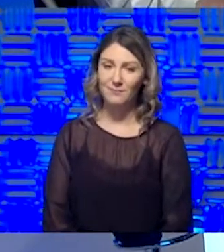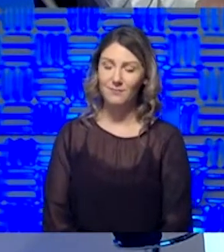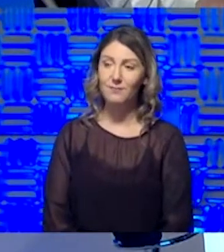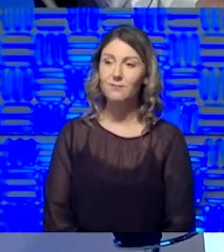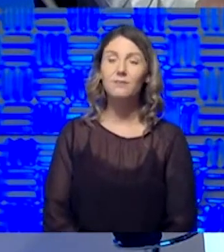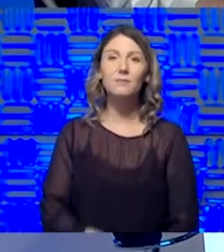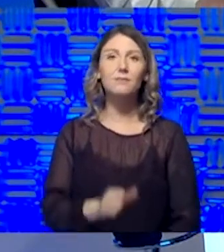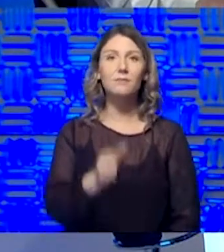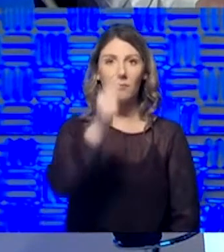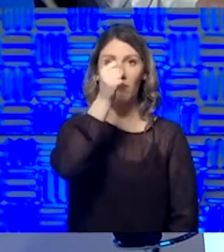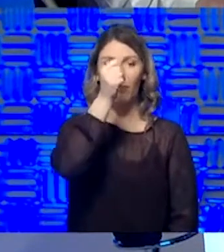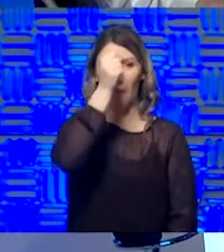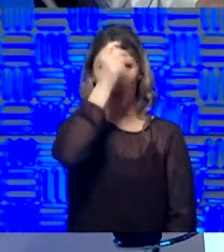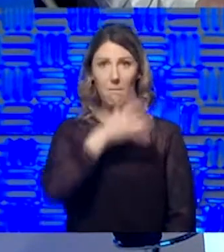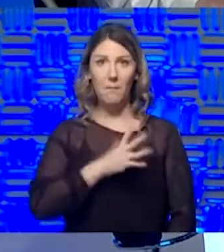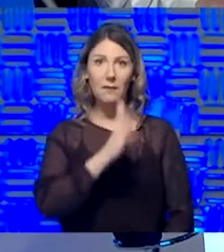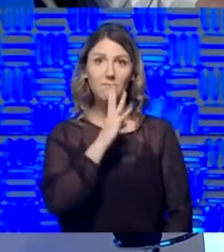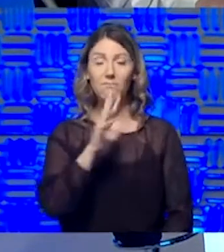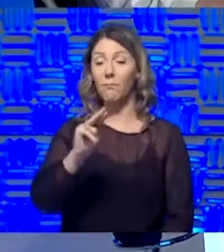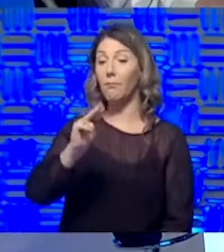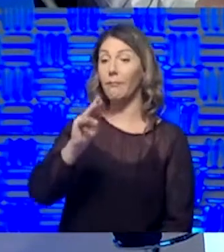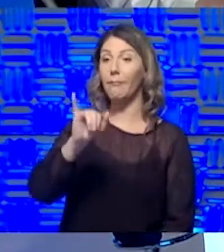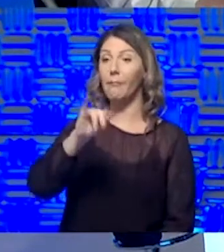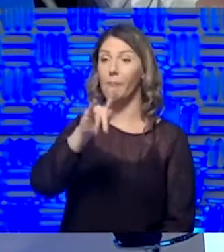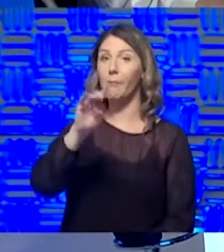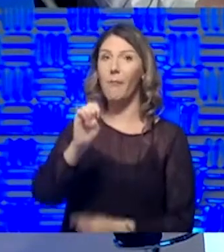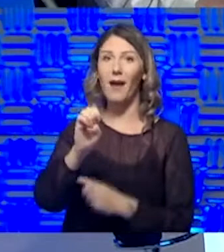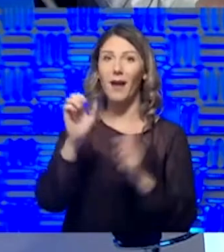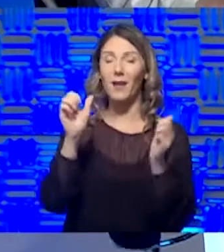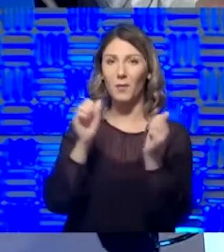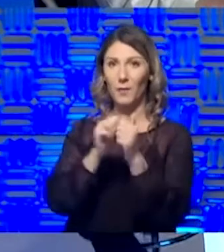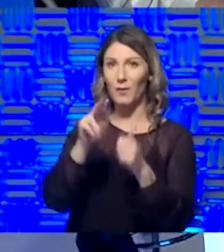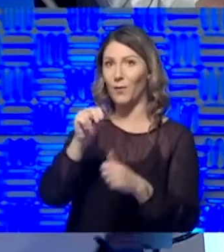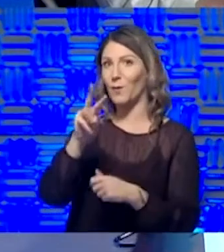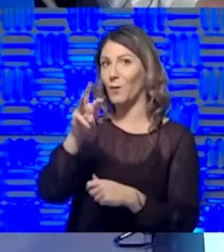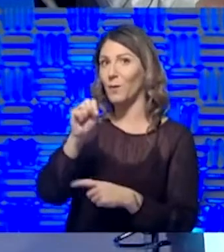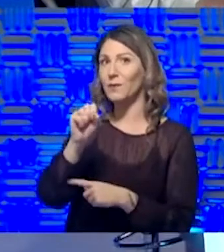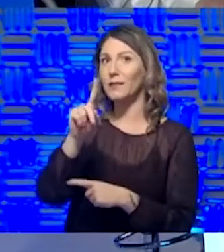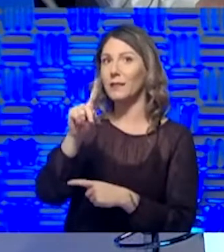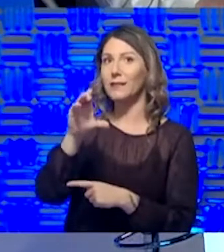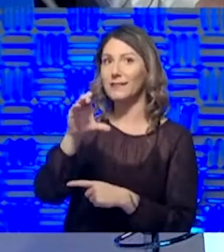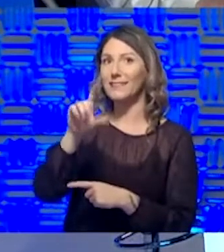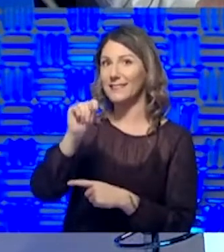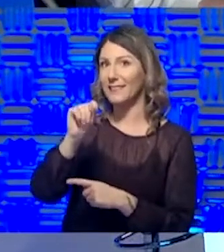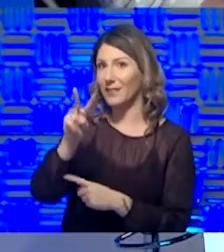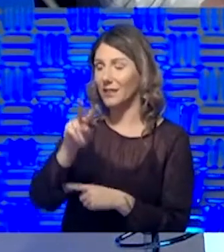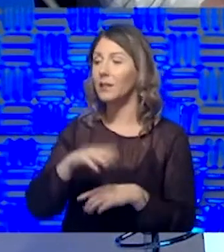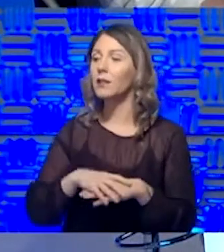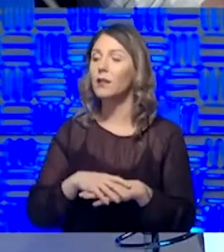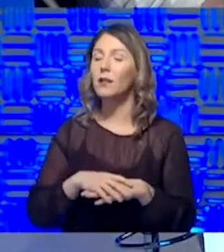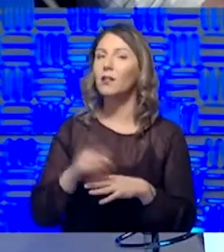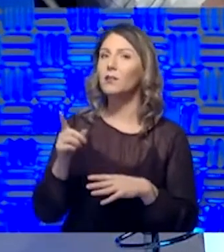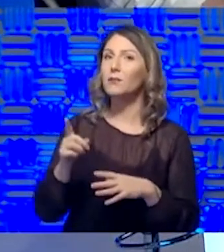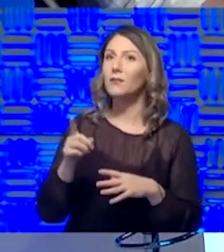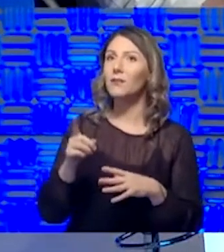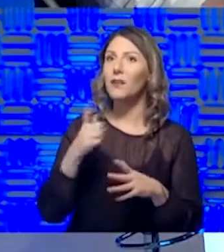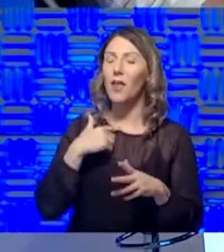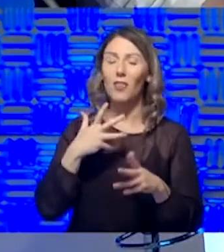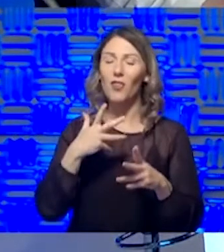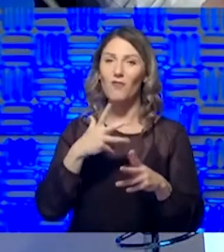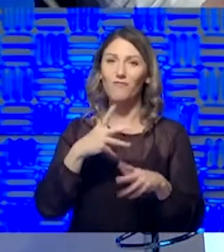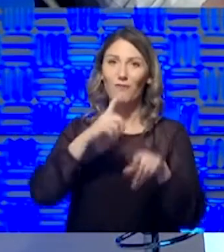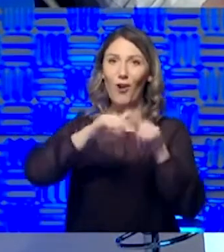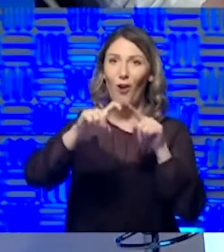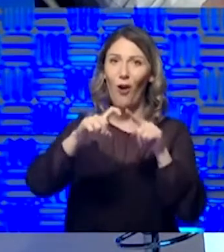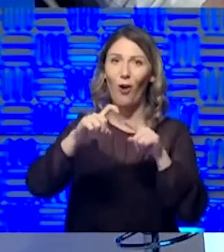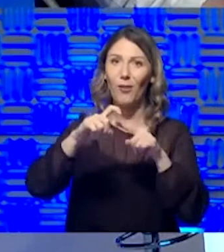Hey, Mario, this is Mike with KCPT again. Hi, Mike. Do you have a sense as to, I got knocked off the call